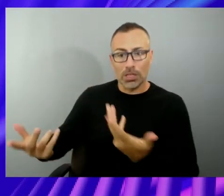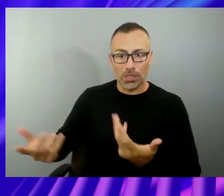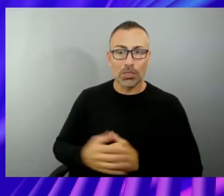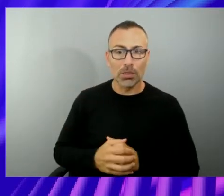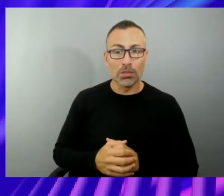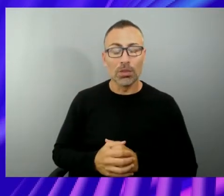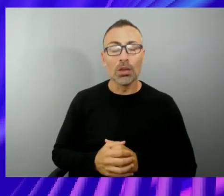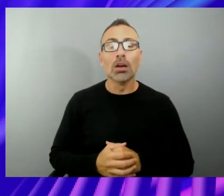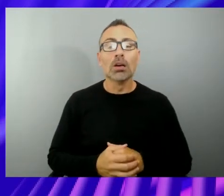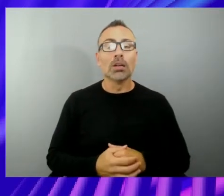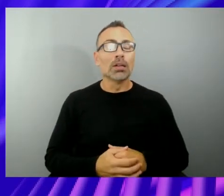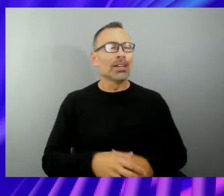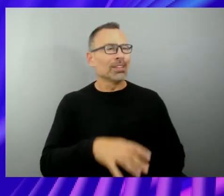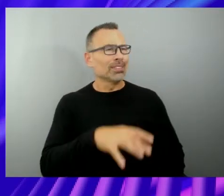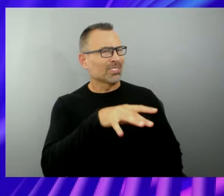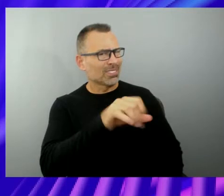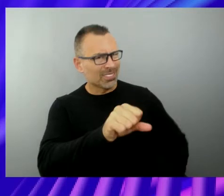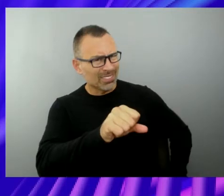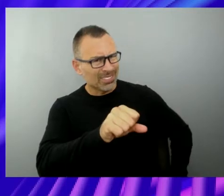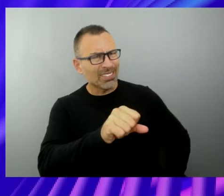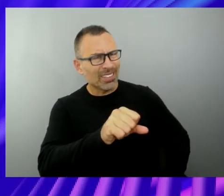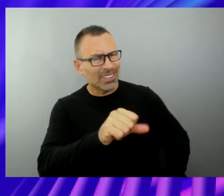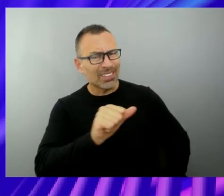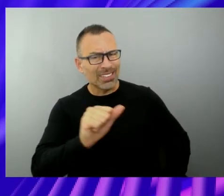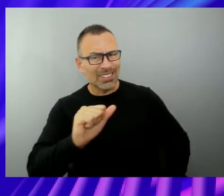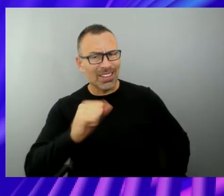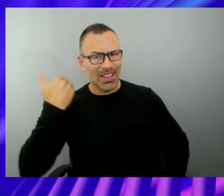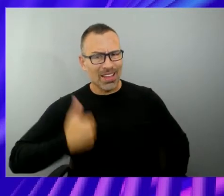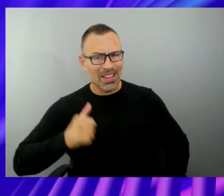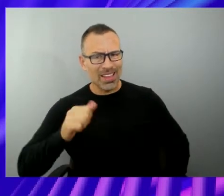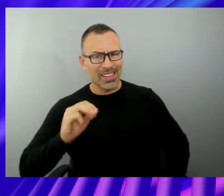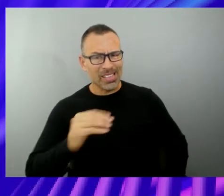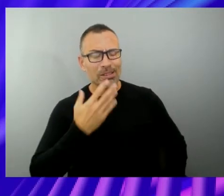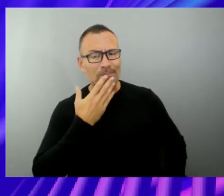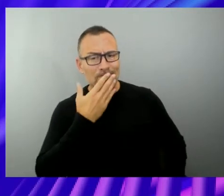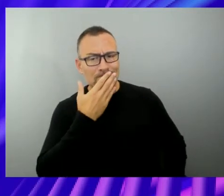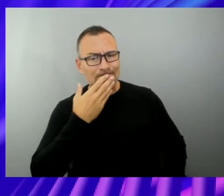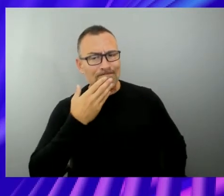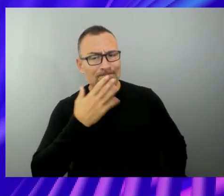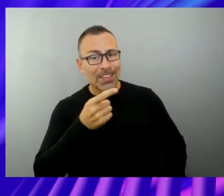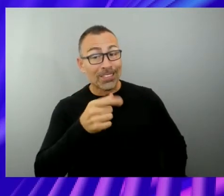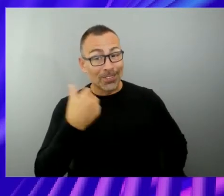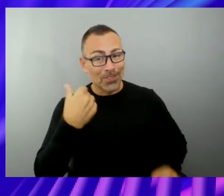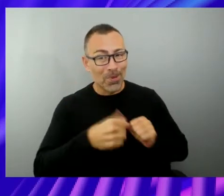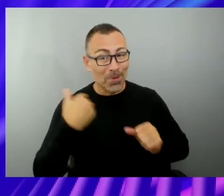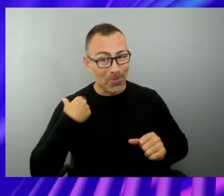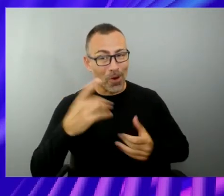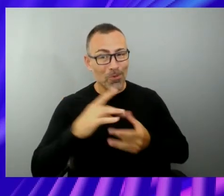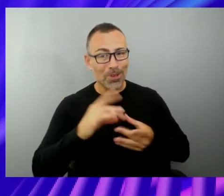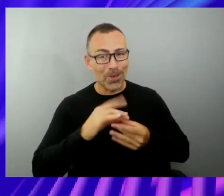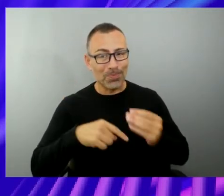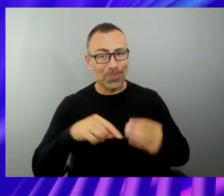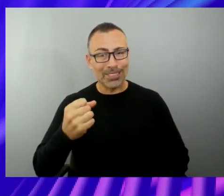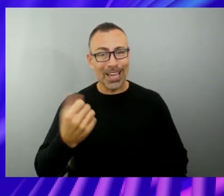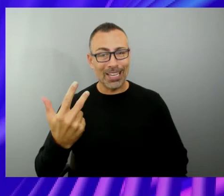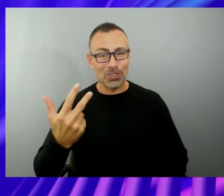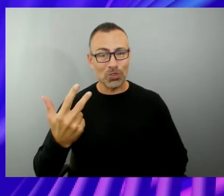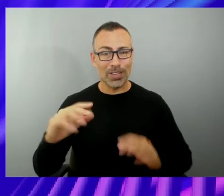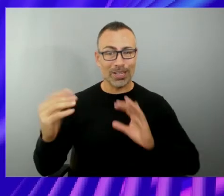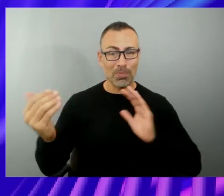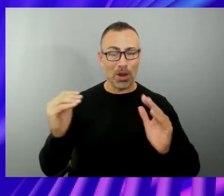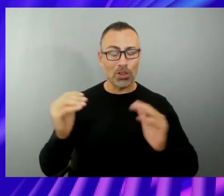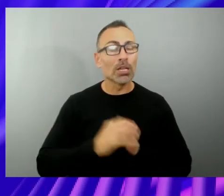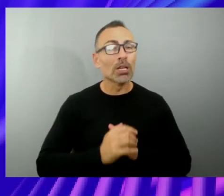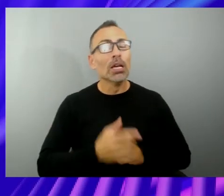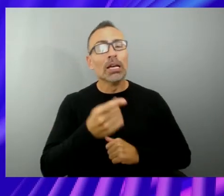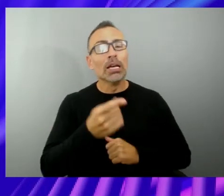to belabor the S3 analogy that I made, but this sounds like instead of using the